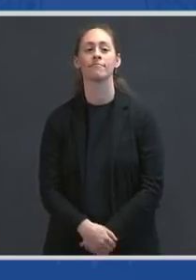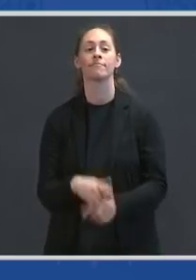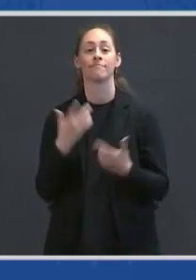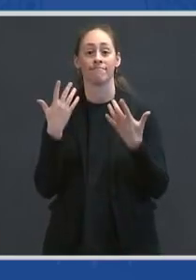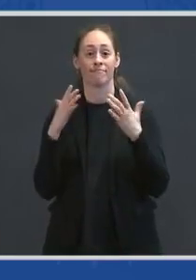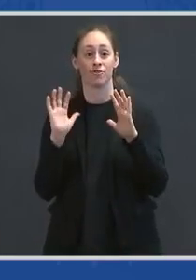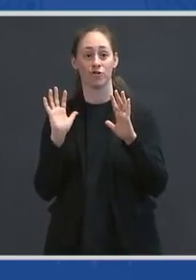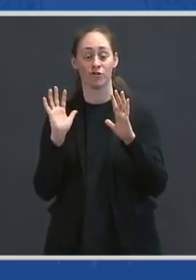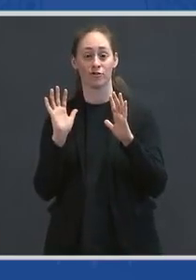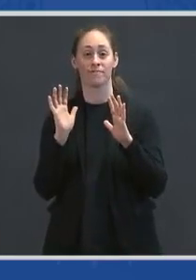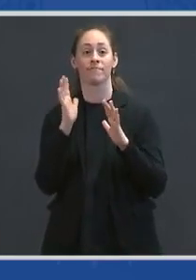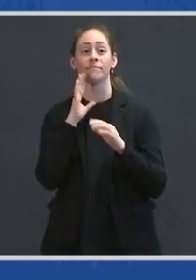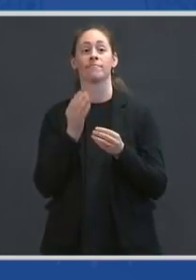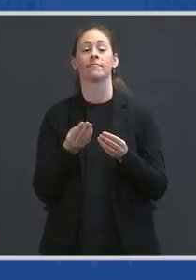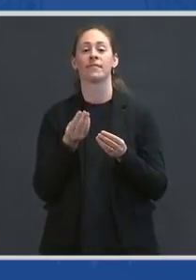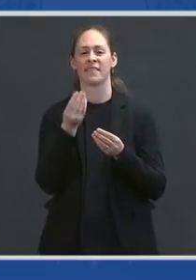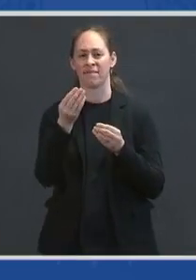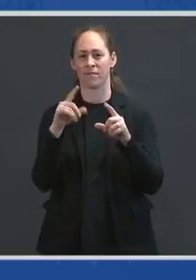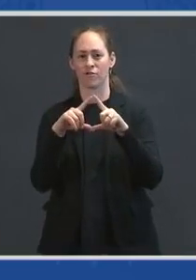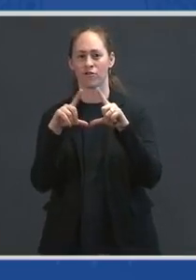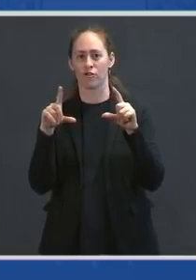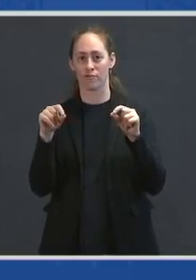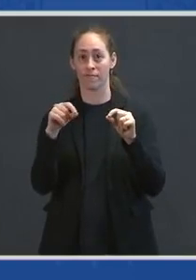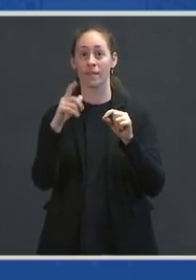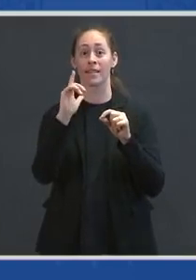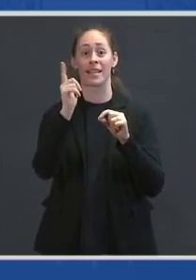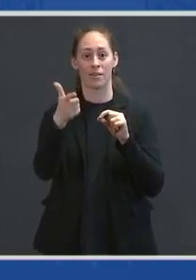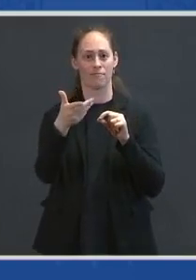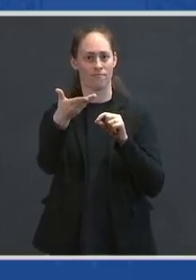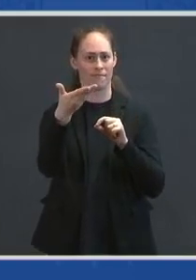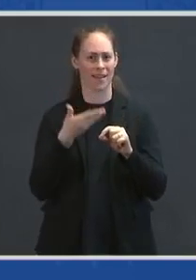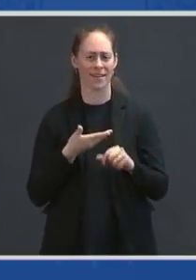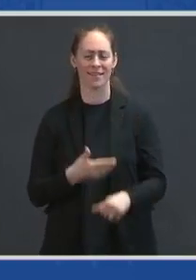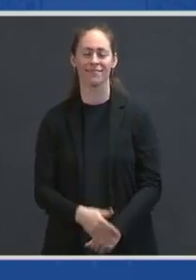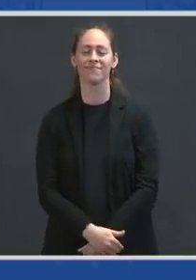on. And I'm going to need to see the top of your shoulder.